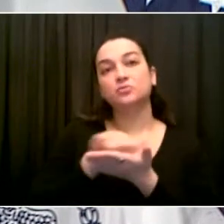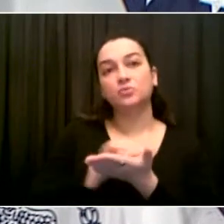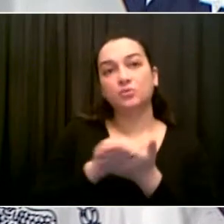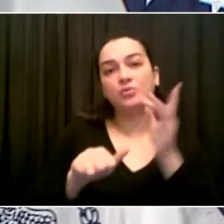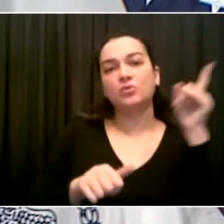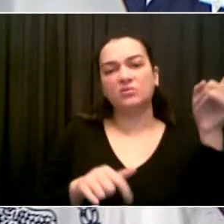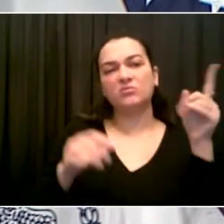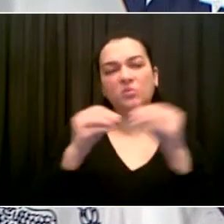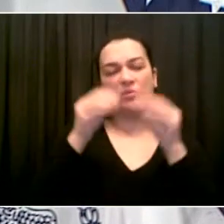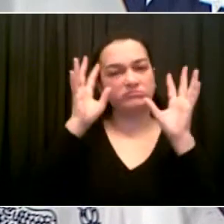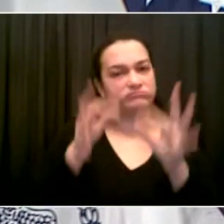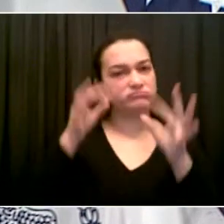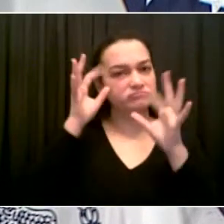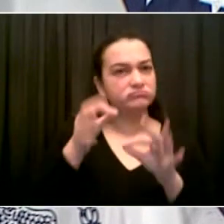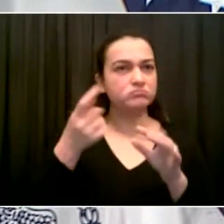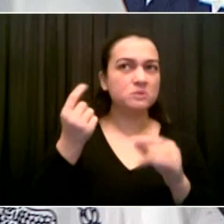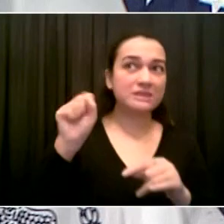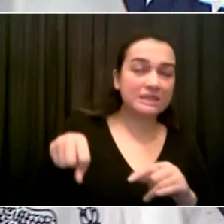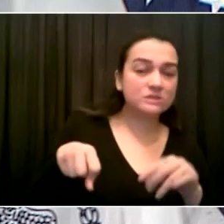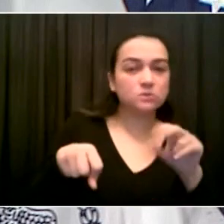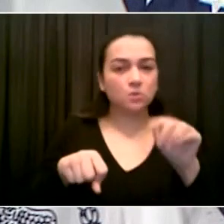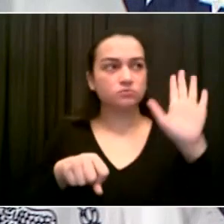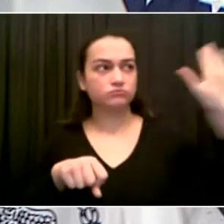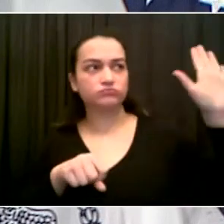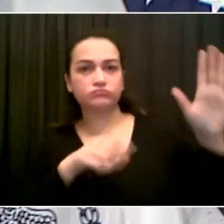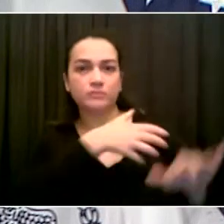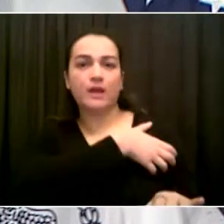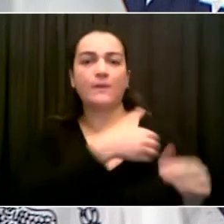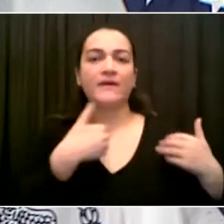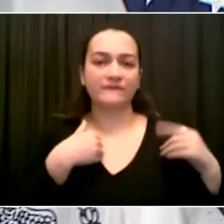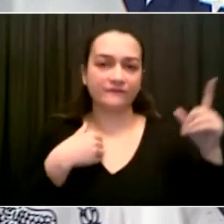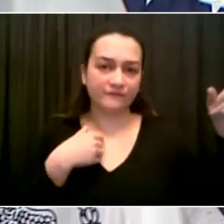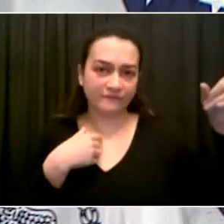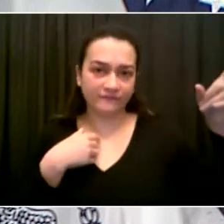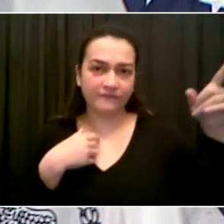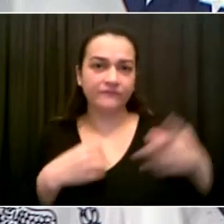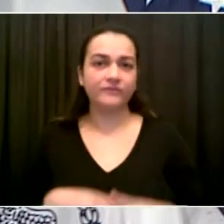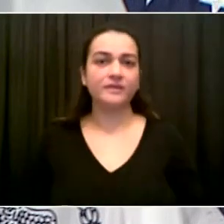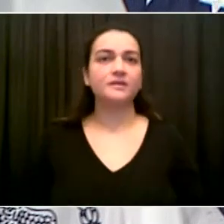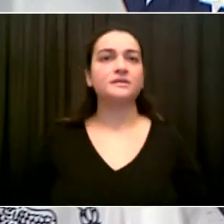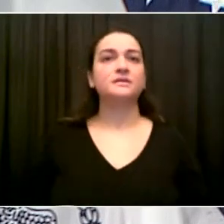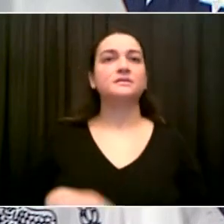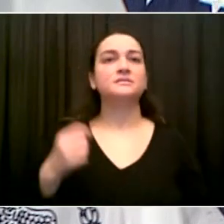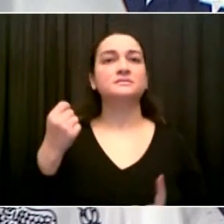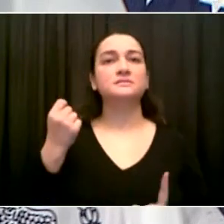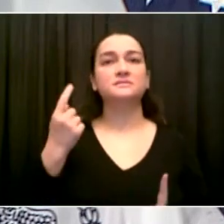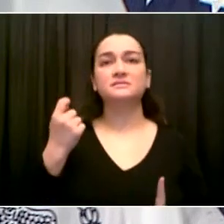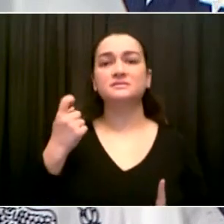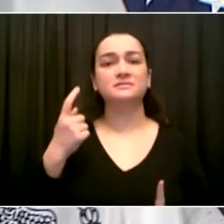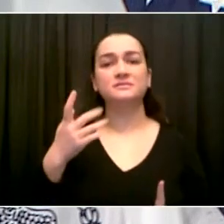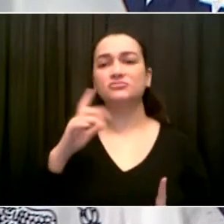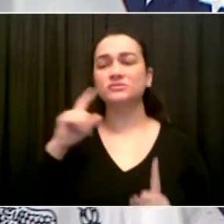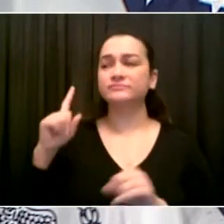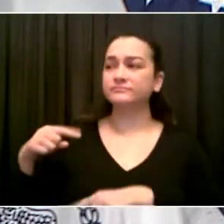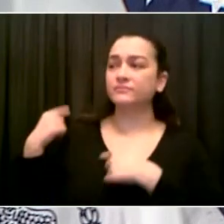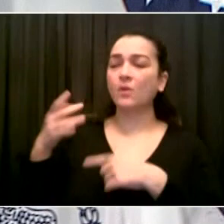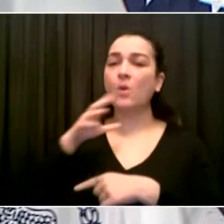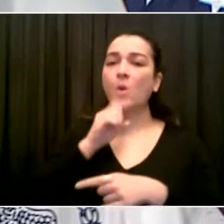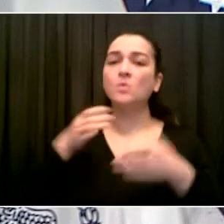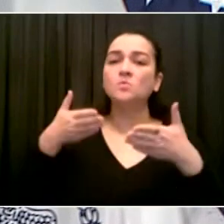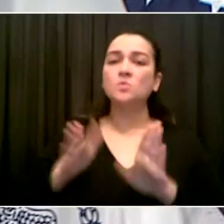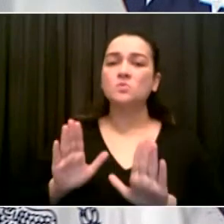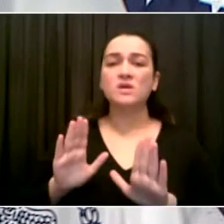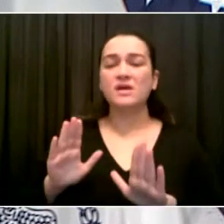is strand fossil fuels in the ground and just radically shift to renewable energy. Go